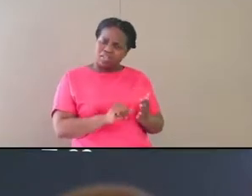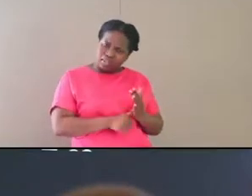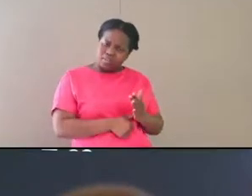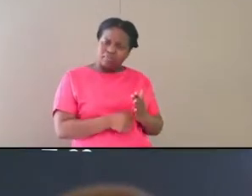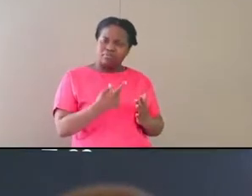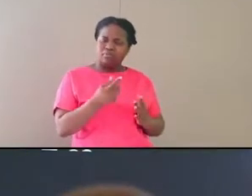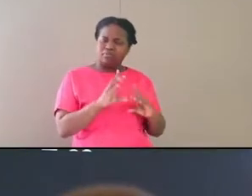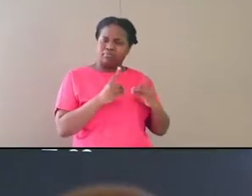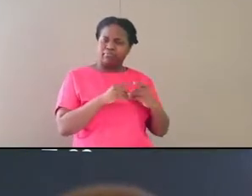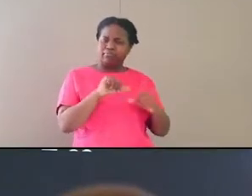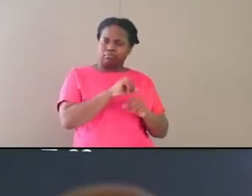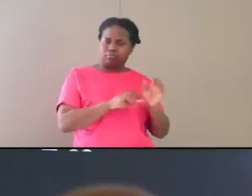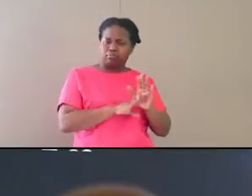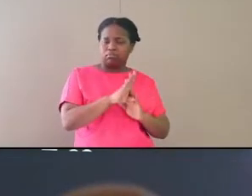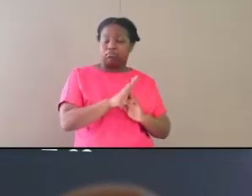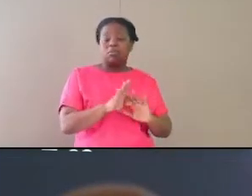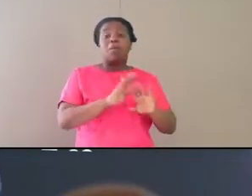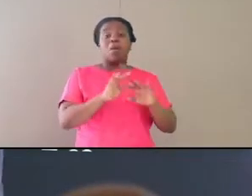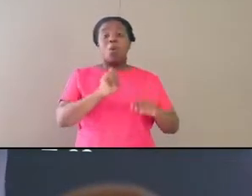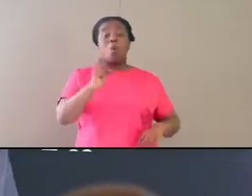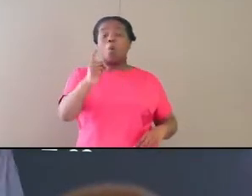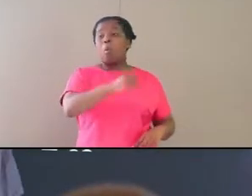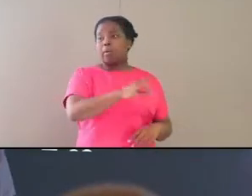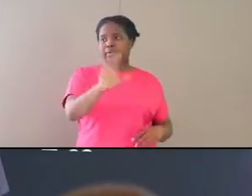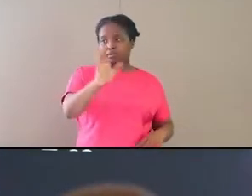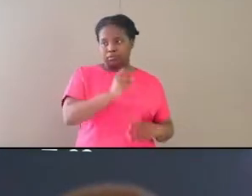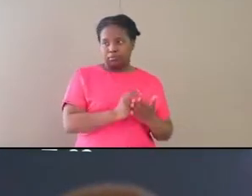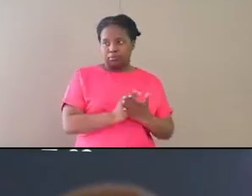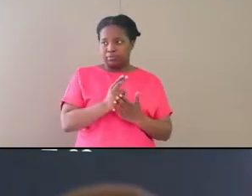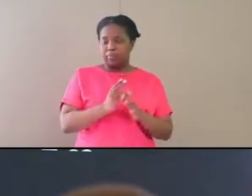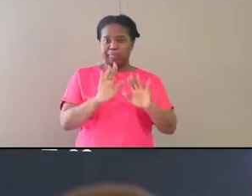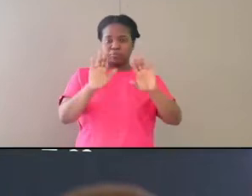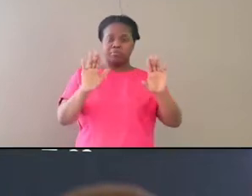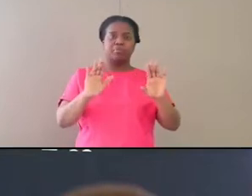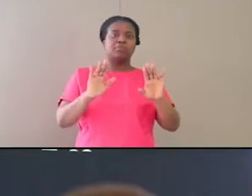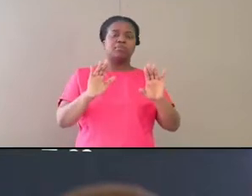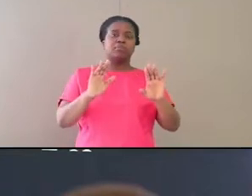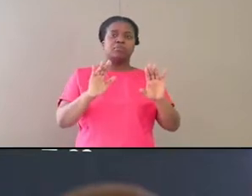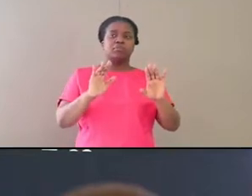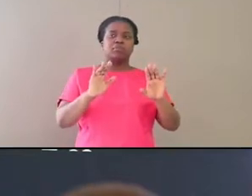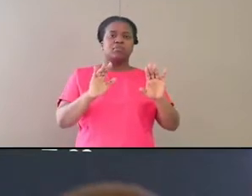I'd forfeit. Okay, maybe not all, let's be honest. I'm not Mother Teresa.